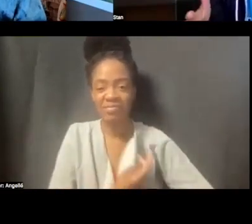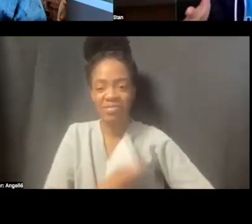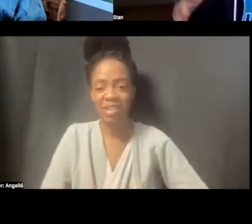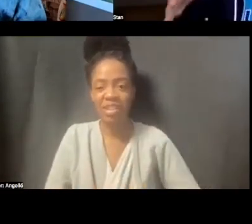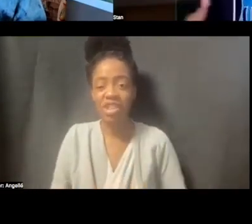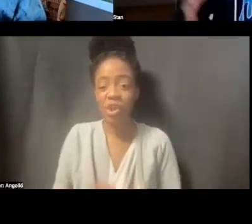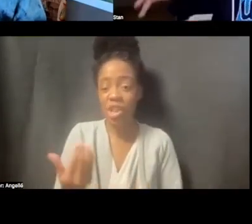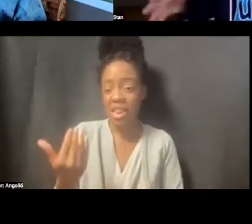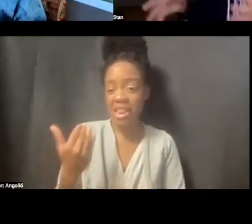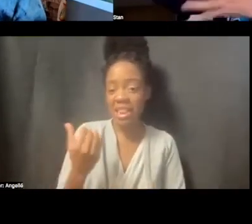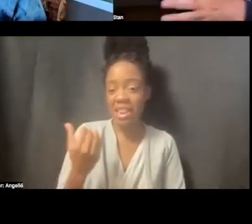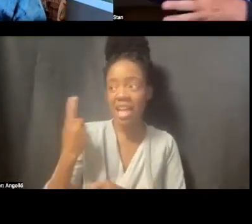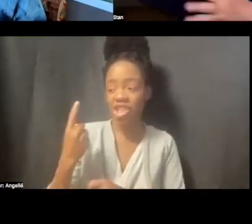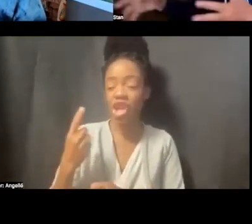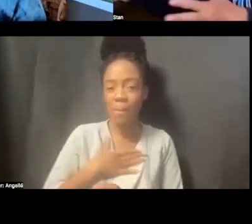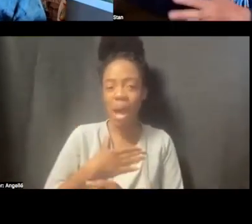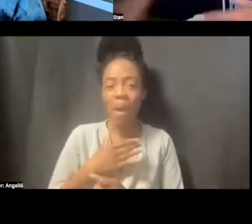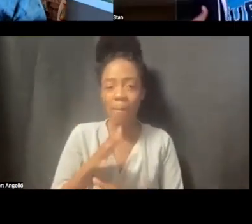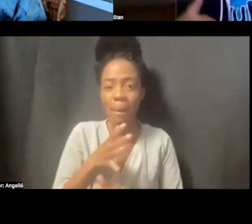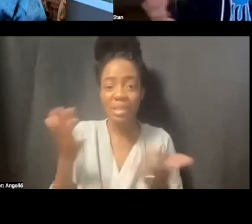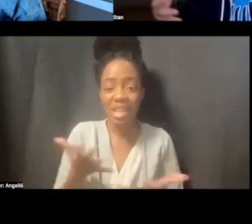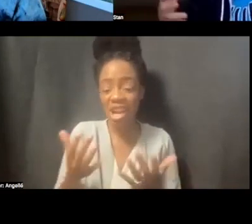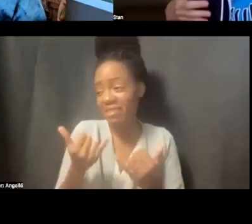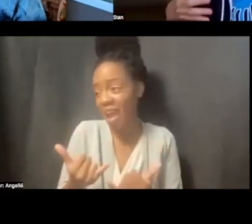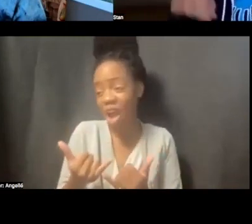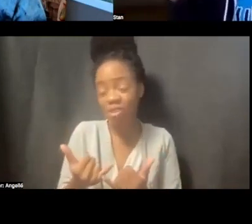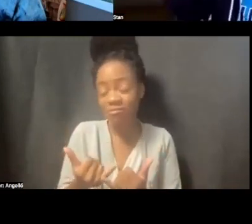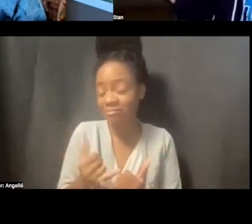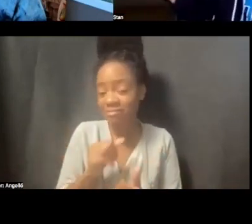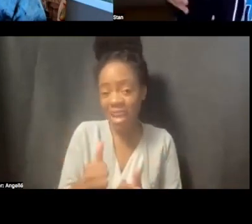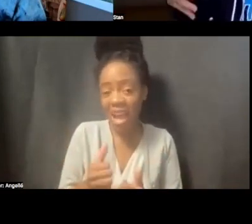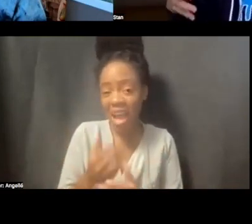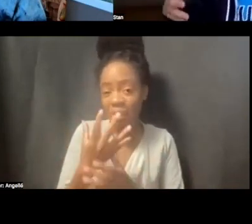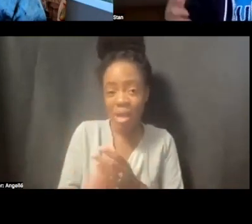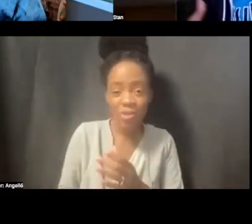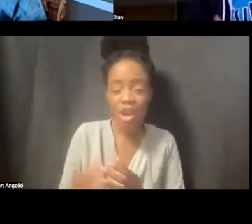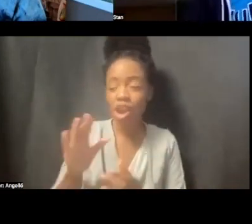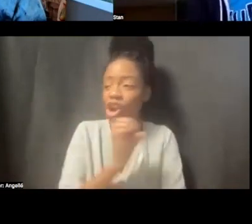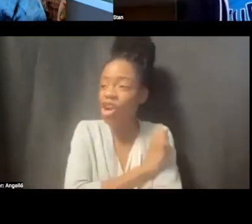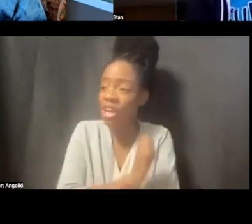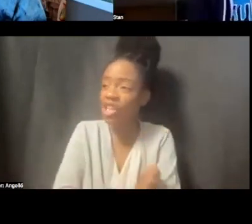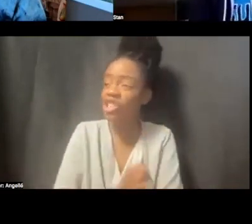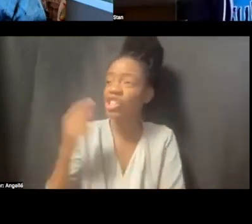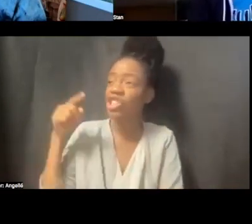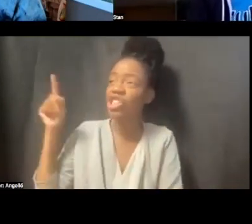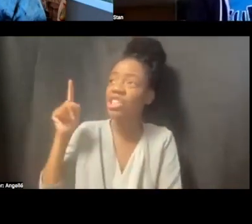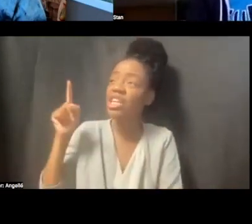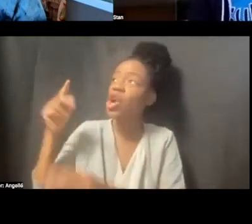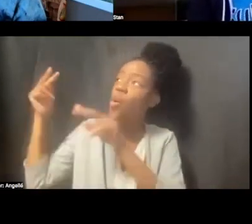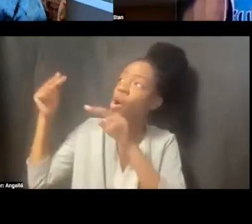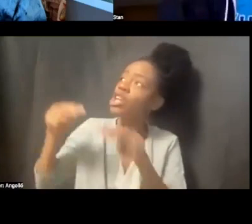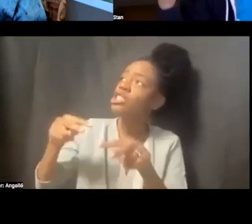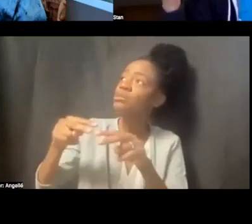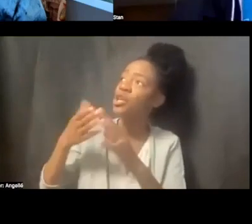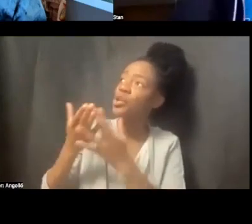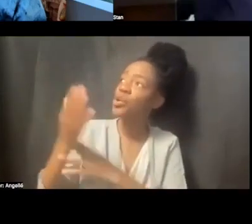it. So now what is this new phase going to be with just her energy and her watching me through the moon? And